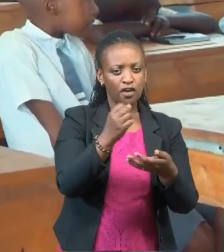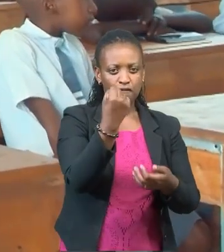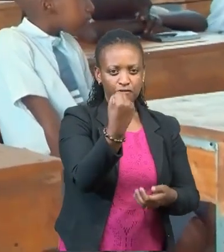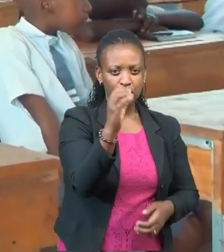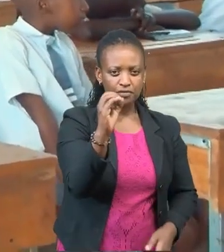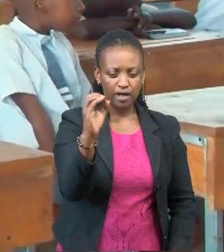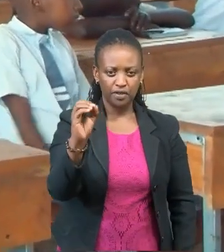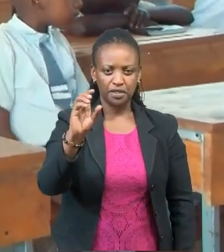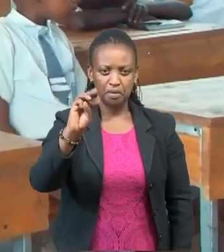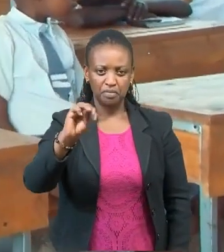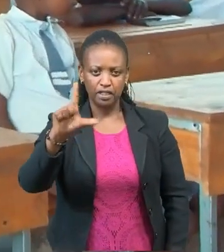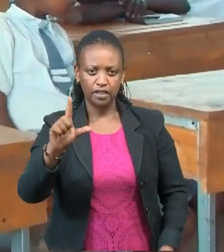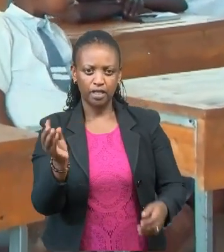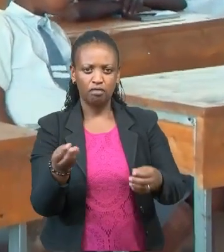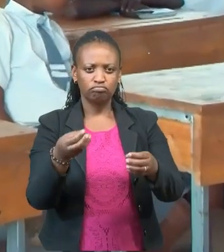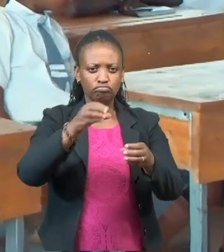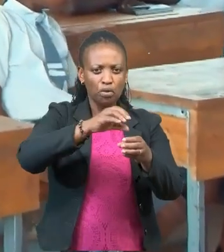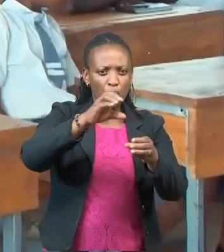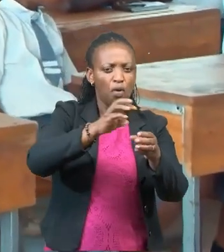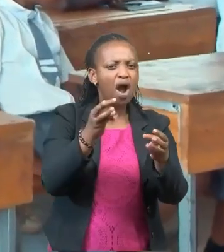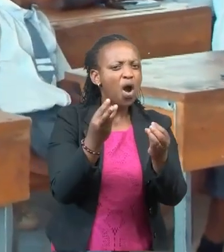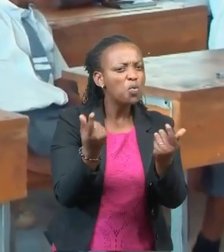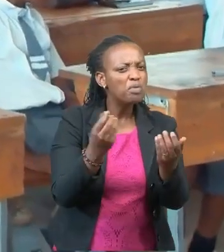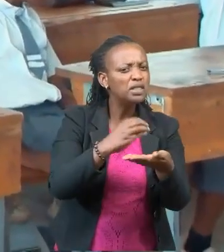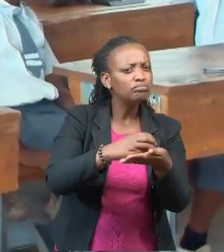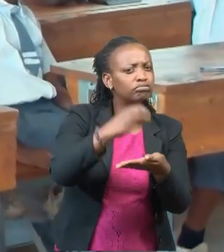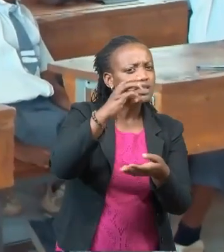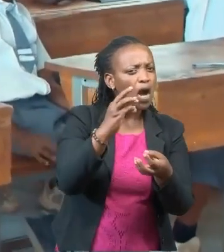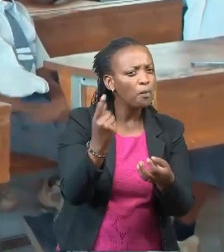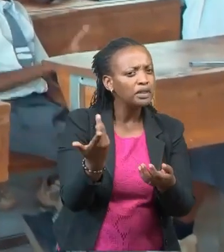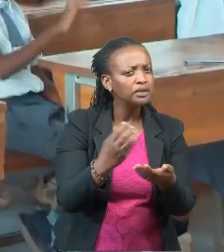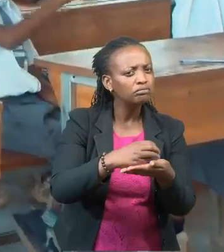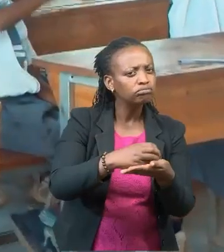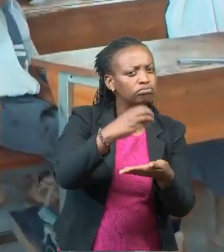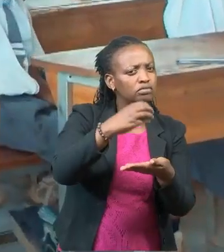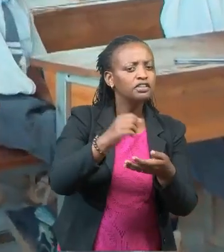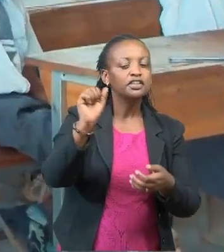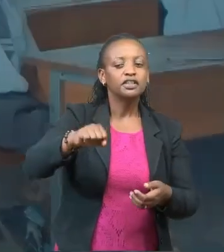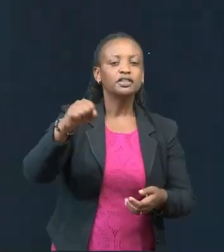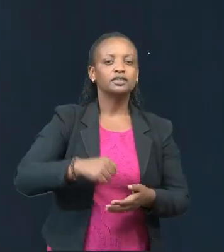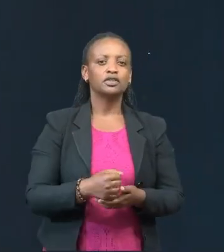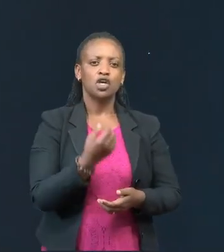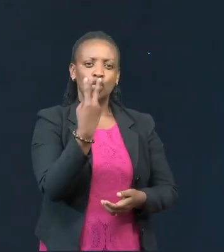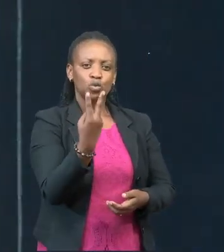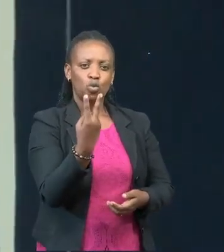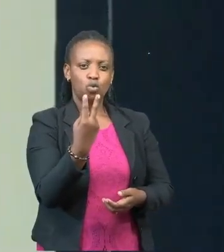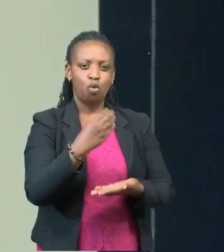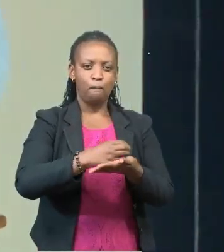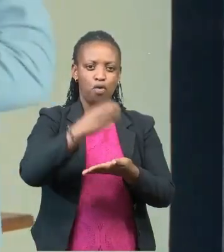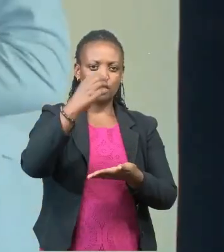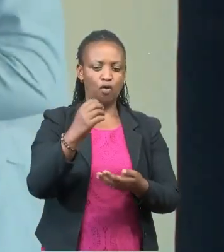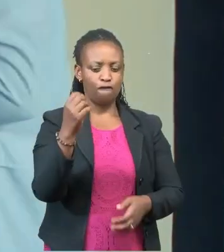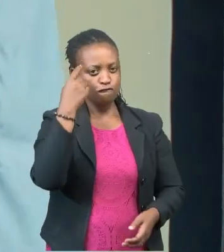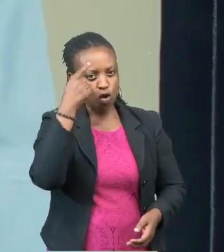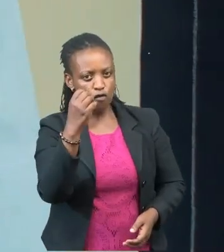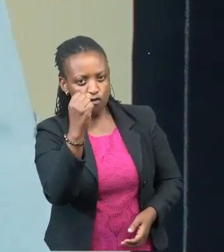of 500 milliliters have I put in here? How many bottles? How many bottles? Yes. 2 bottles.